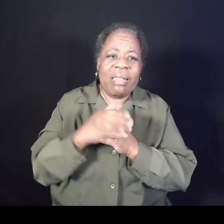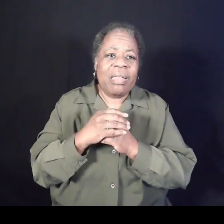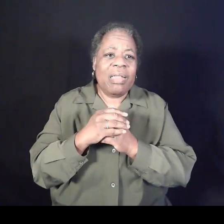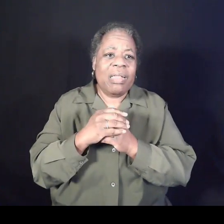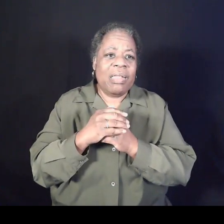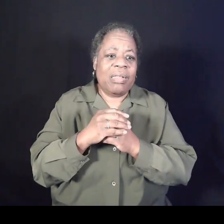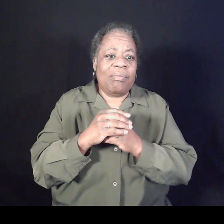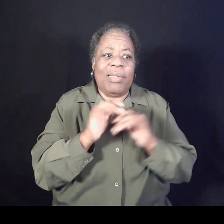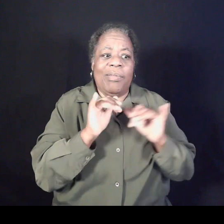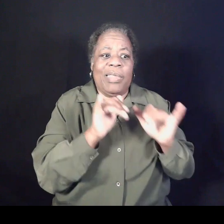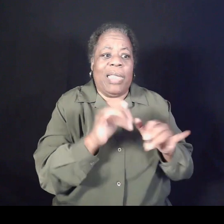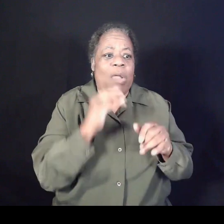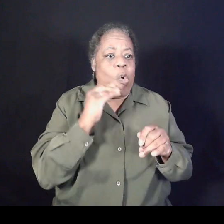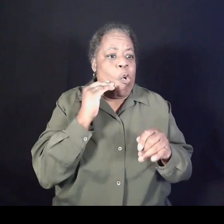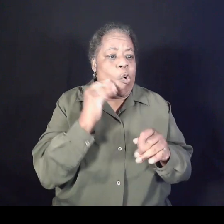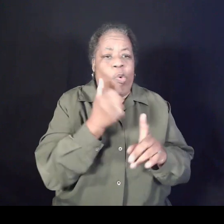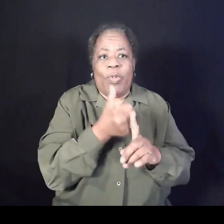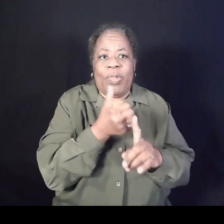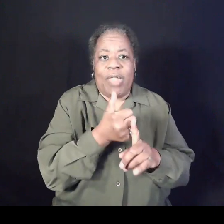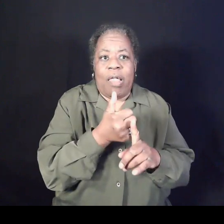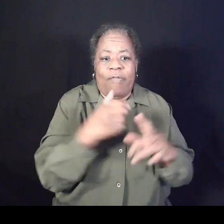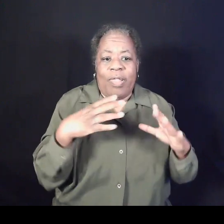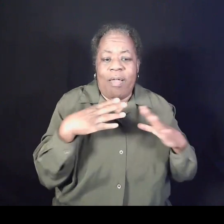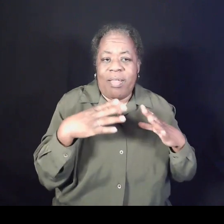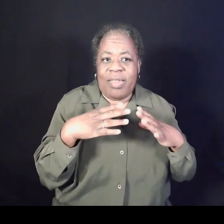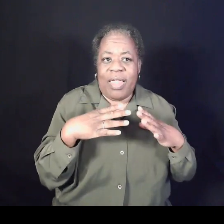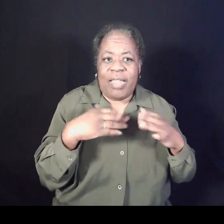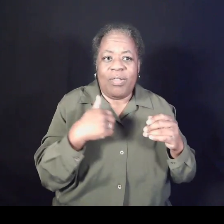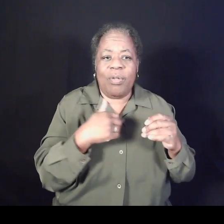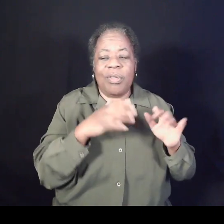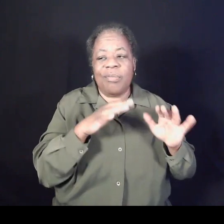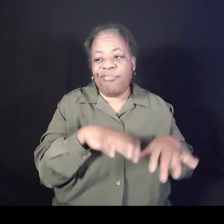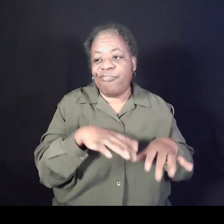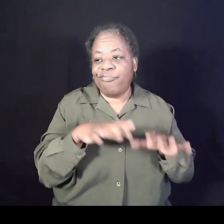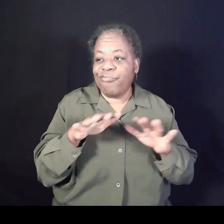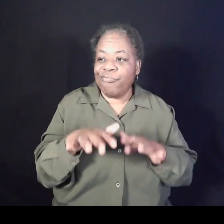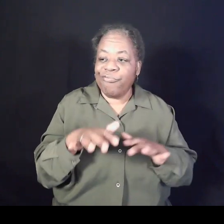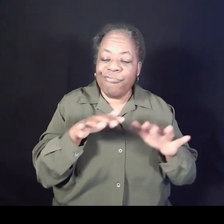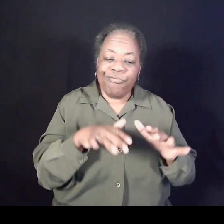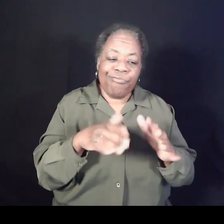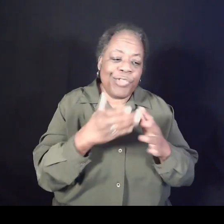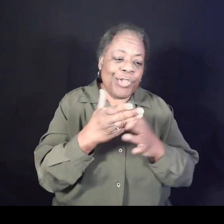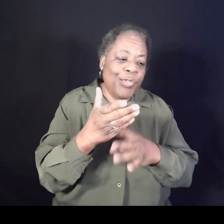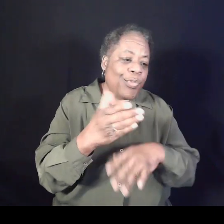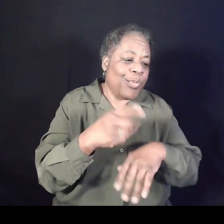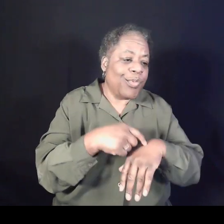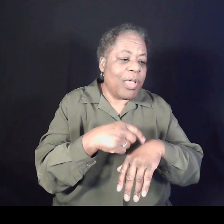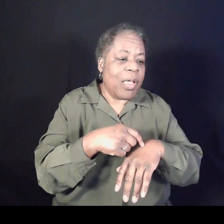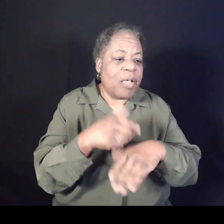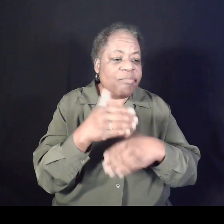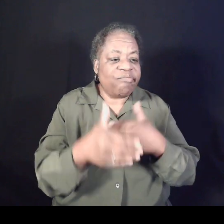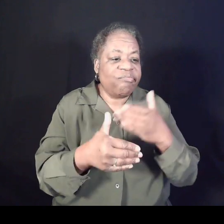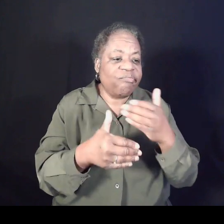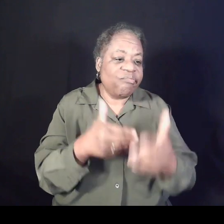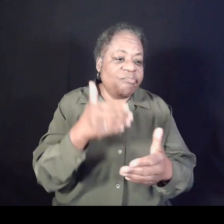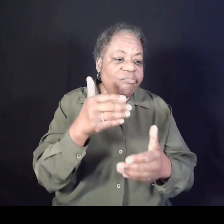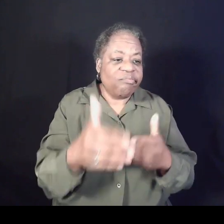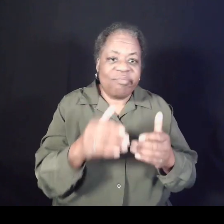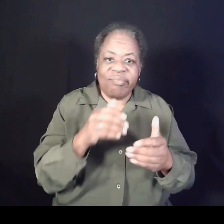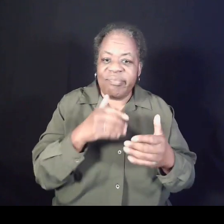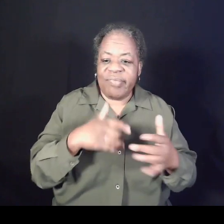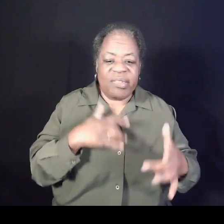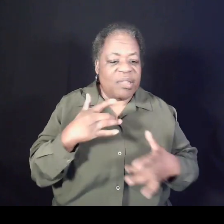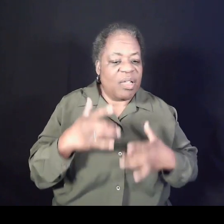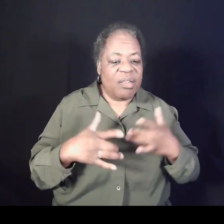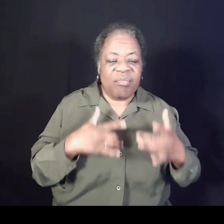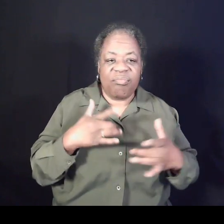yourself. So you're kind of moping your way through the season, not all that excited about it. And then